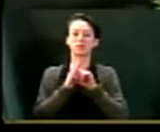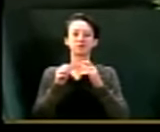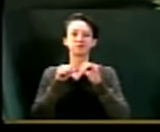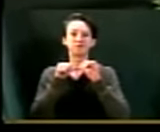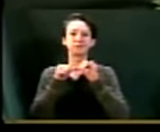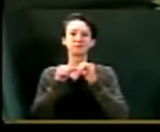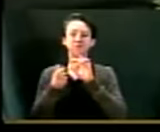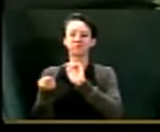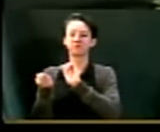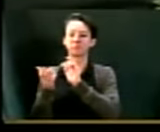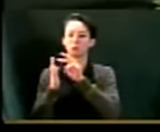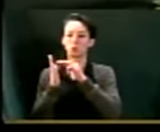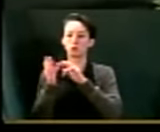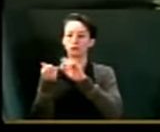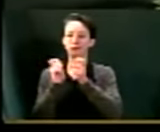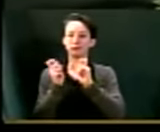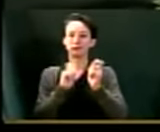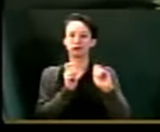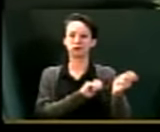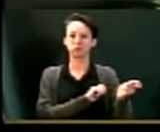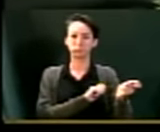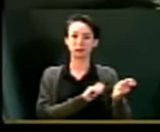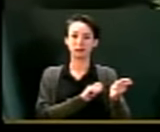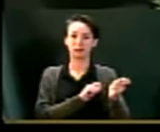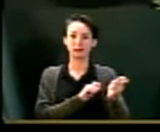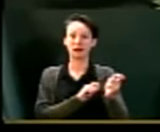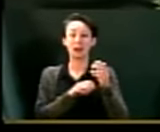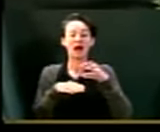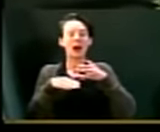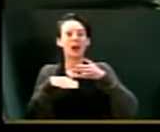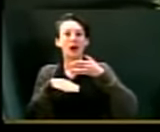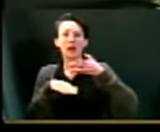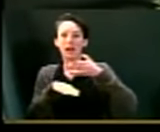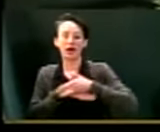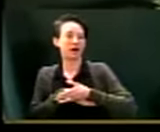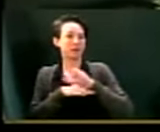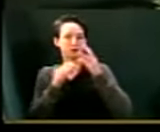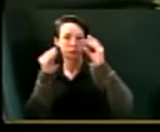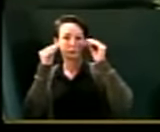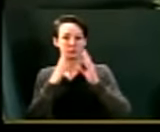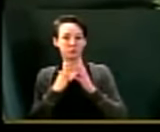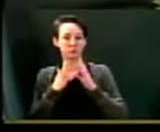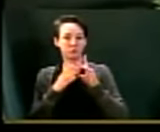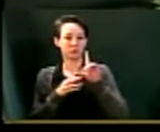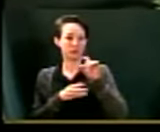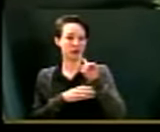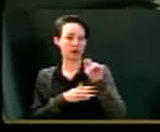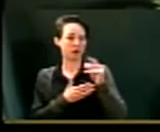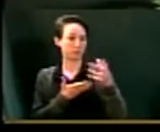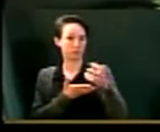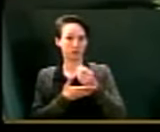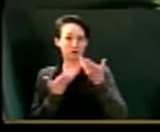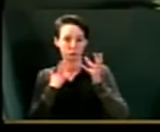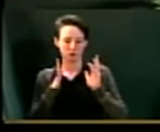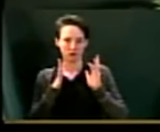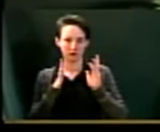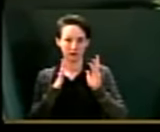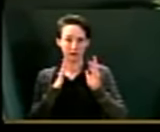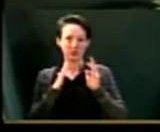new rubrics after teachers had already collected evidence. Districts across the state provided inconsistent training